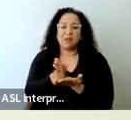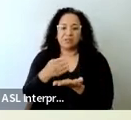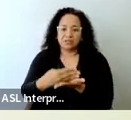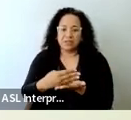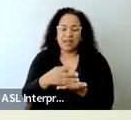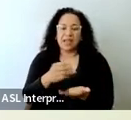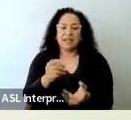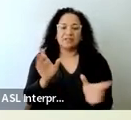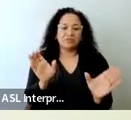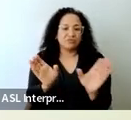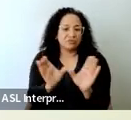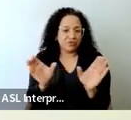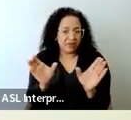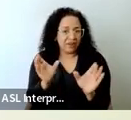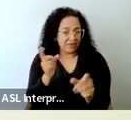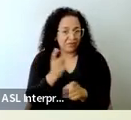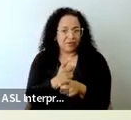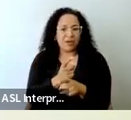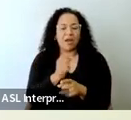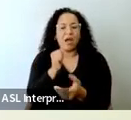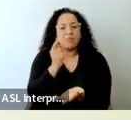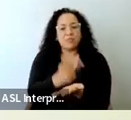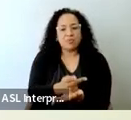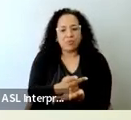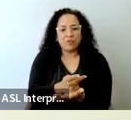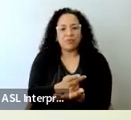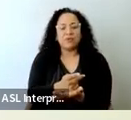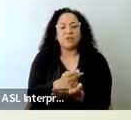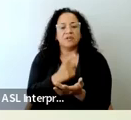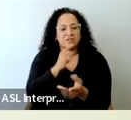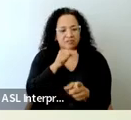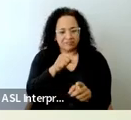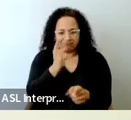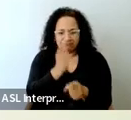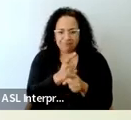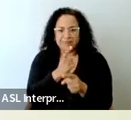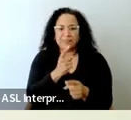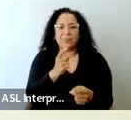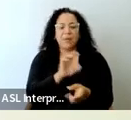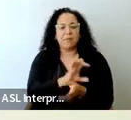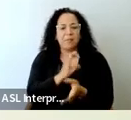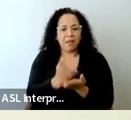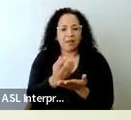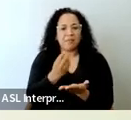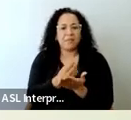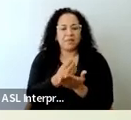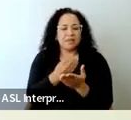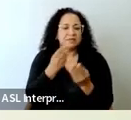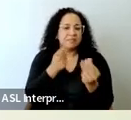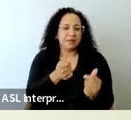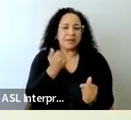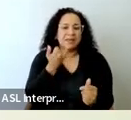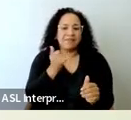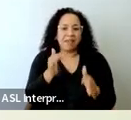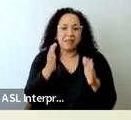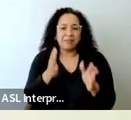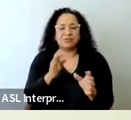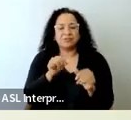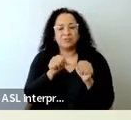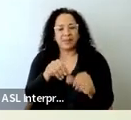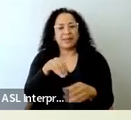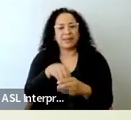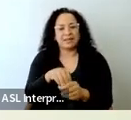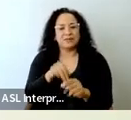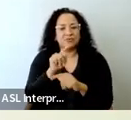and certifying, right, approving, or, you know, saying it's correct, that the dollar amount would have been spent if the individual remained in traditional